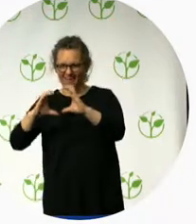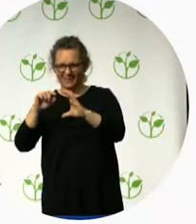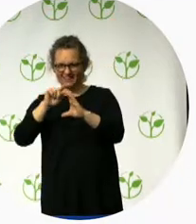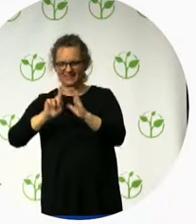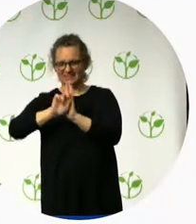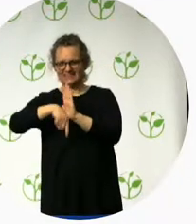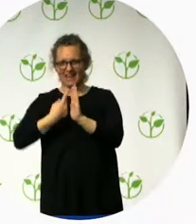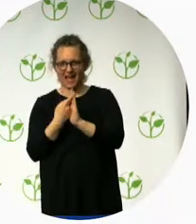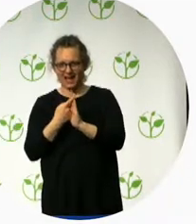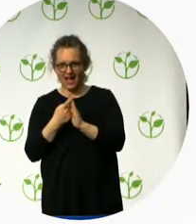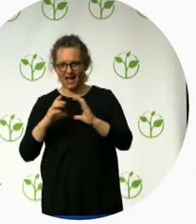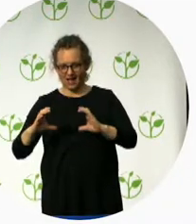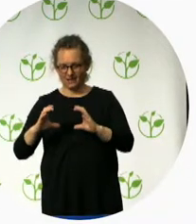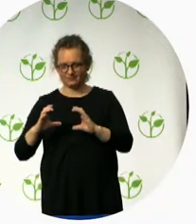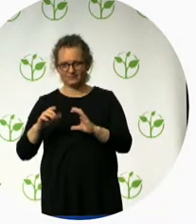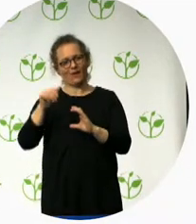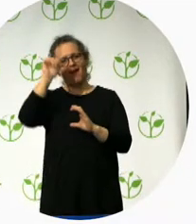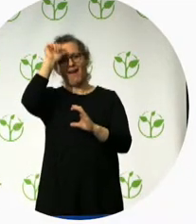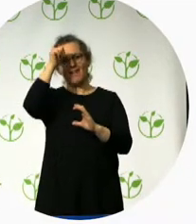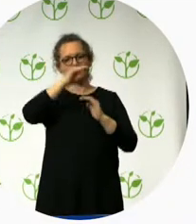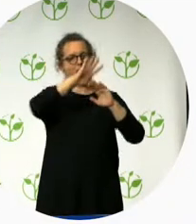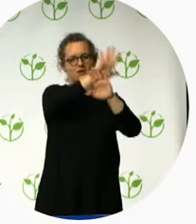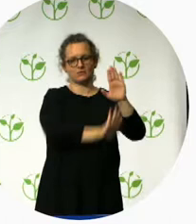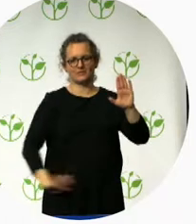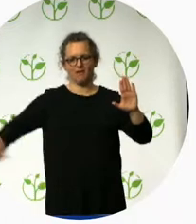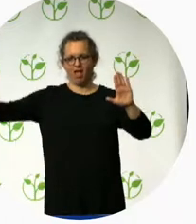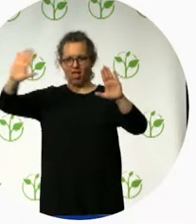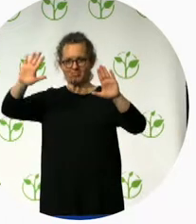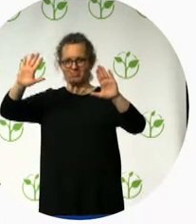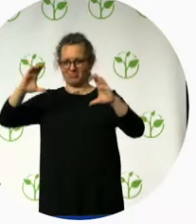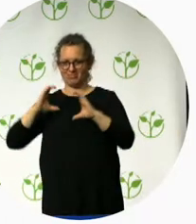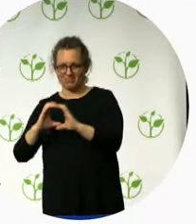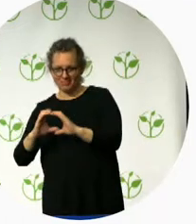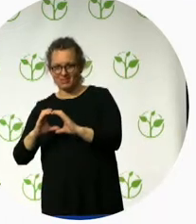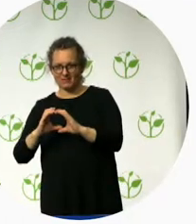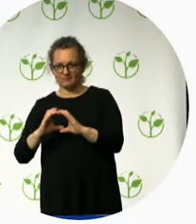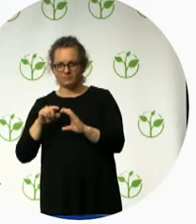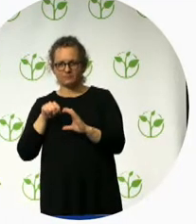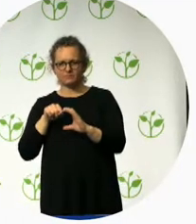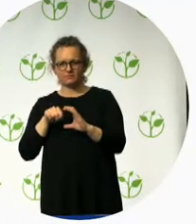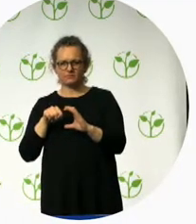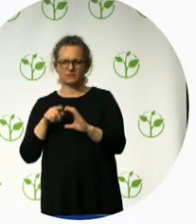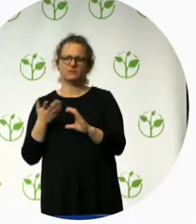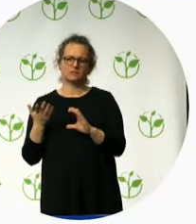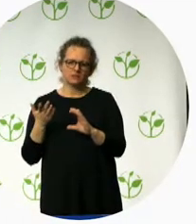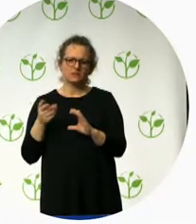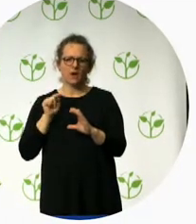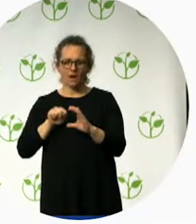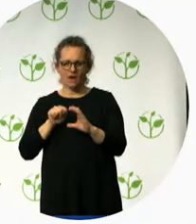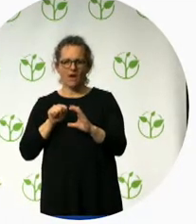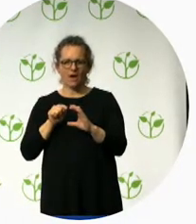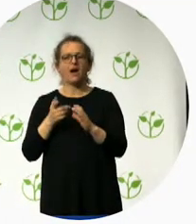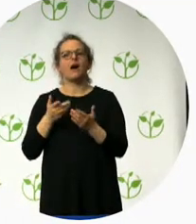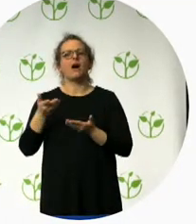We elevated to the level of a middle-income economy a few years ago, but our rural realities are